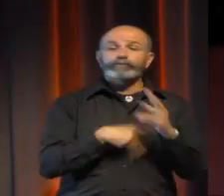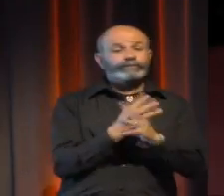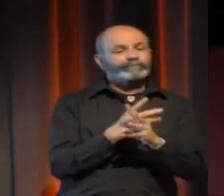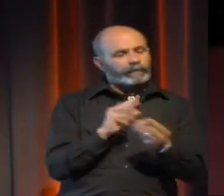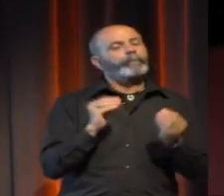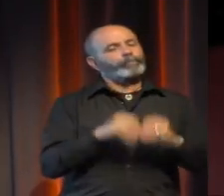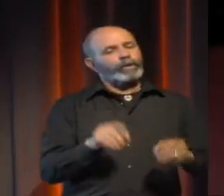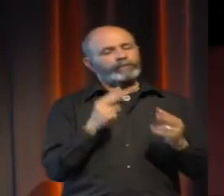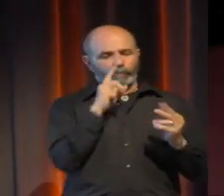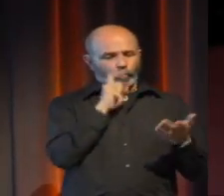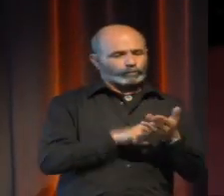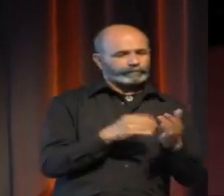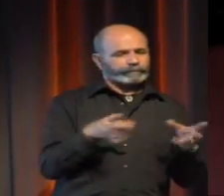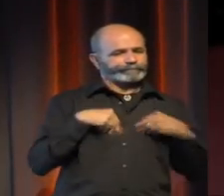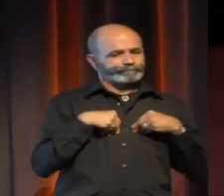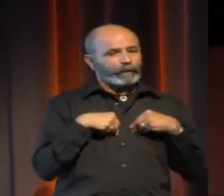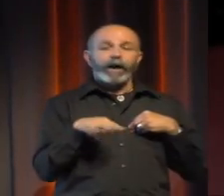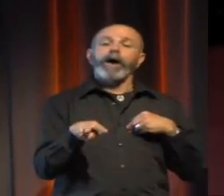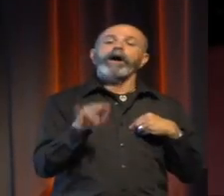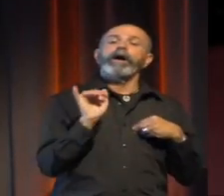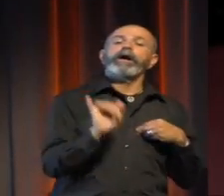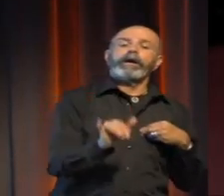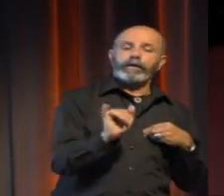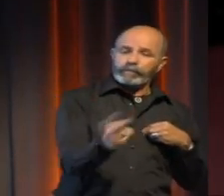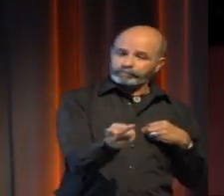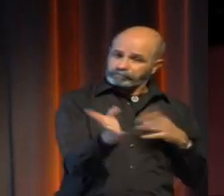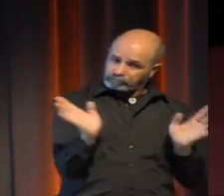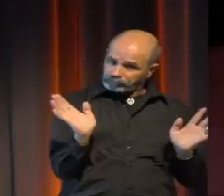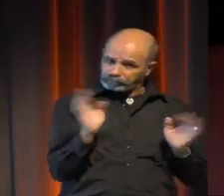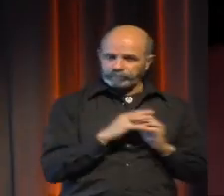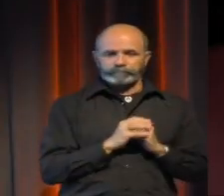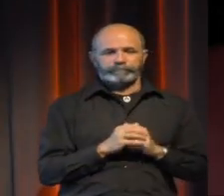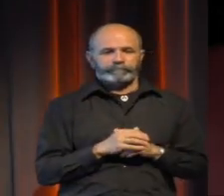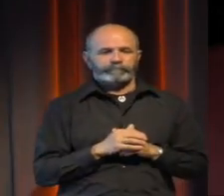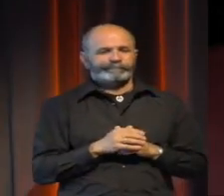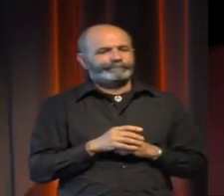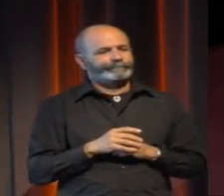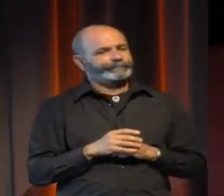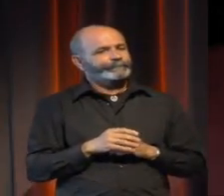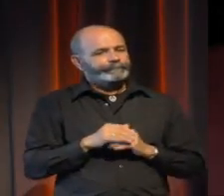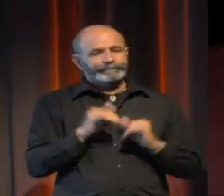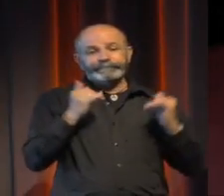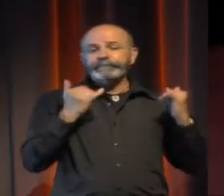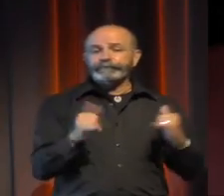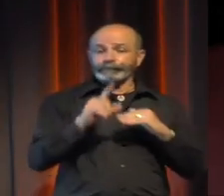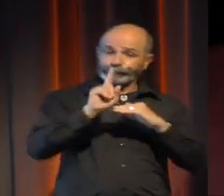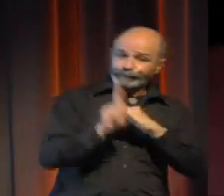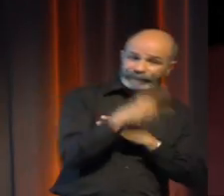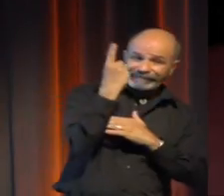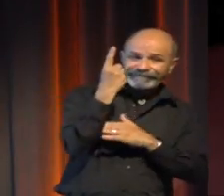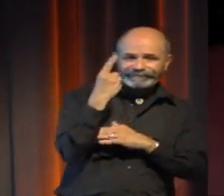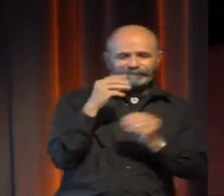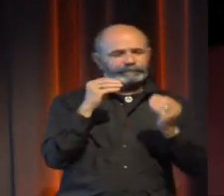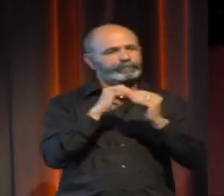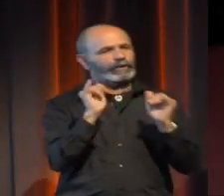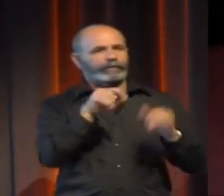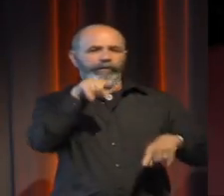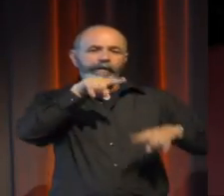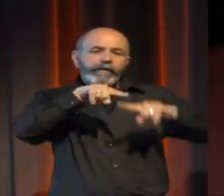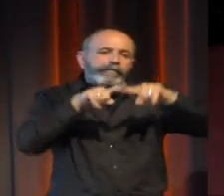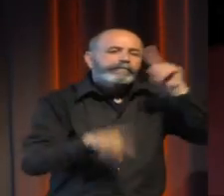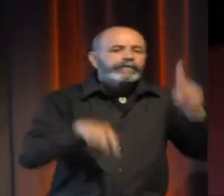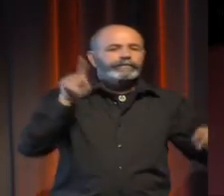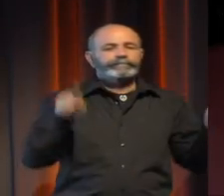We aren't no longer just viewed as one aspect alone, like seen only as a mother or seen only as a